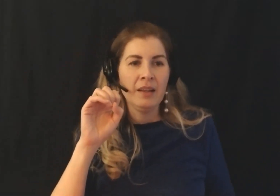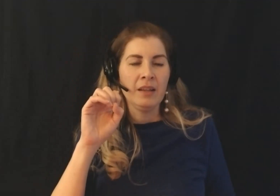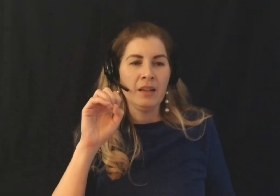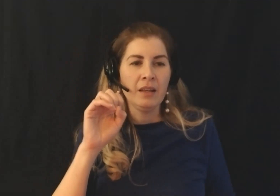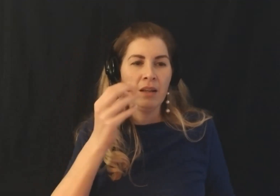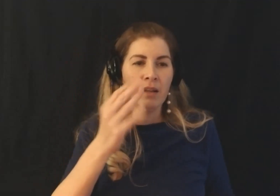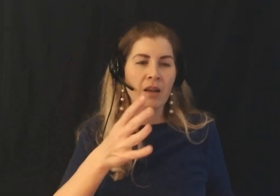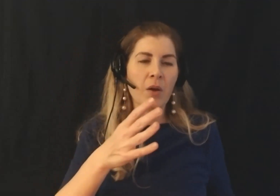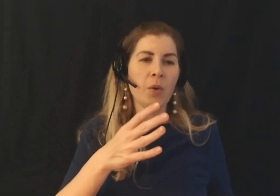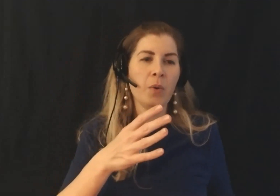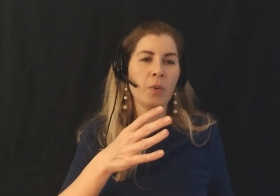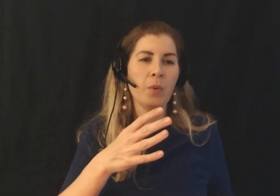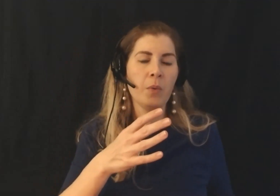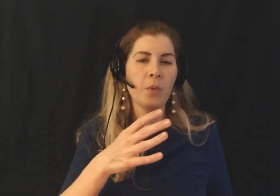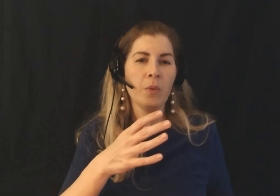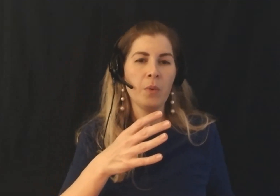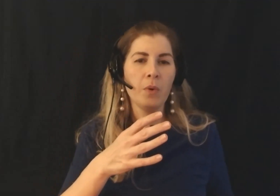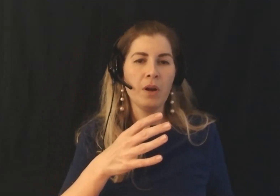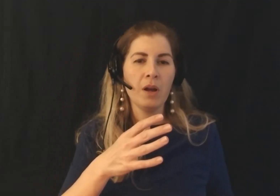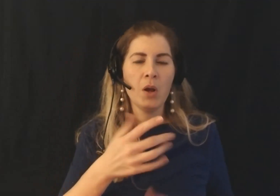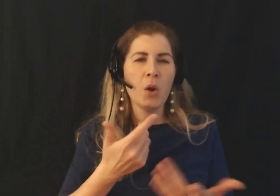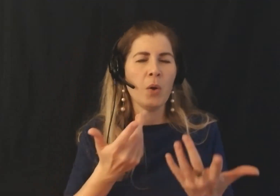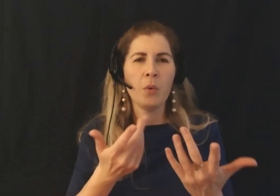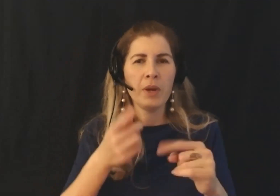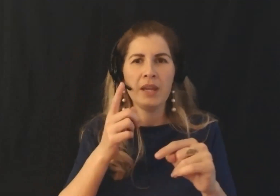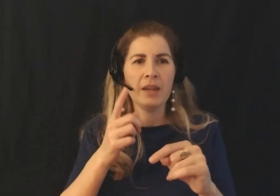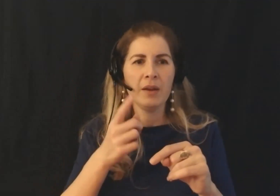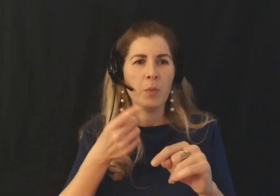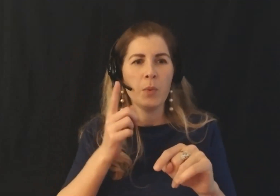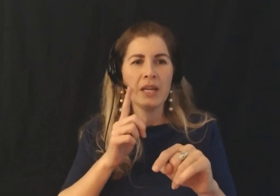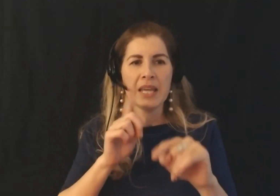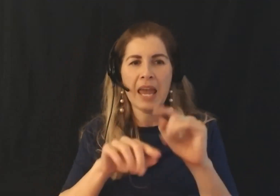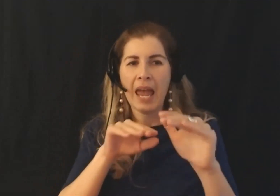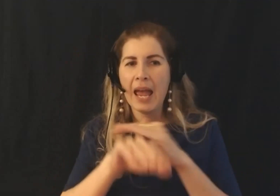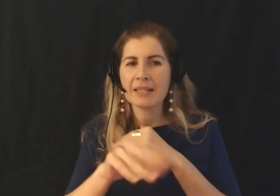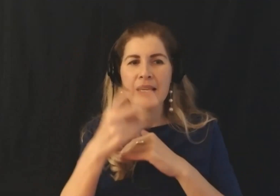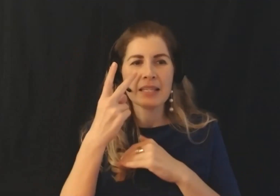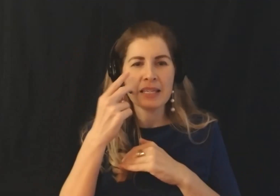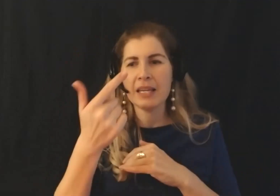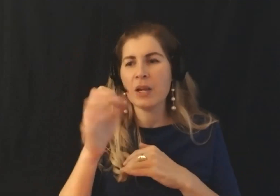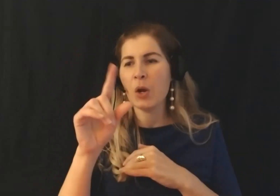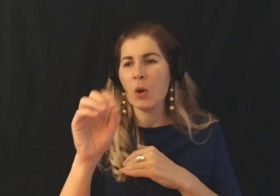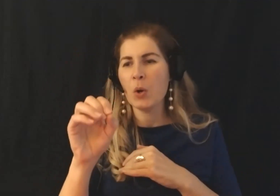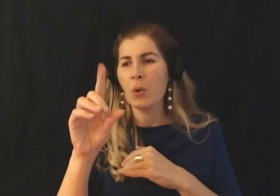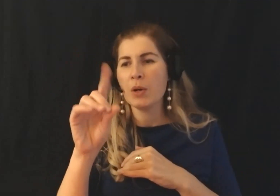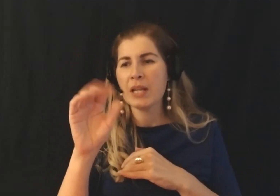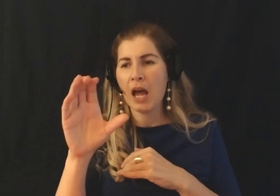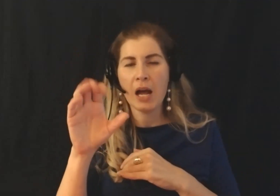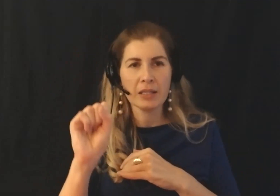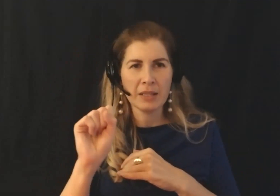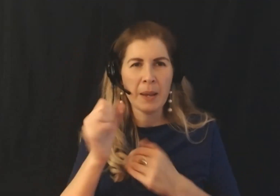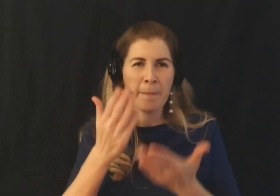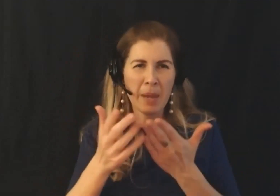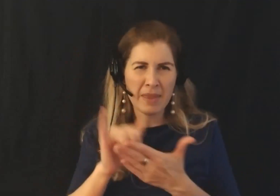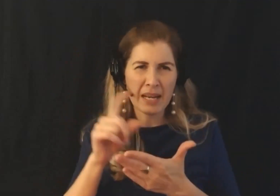We weren't given access to like see the Google documents, so I think maybe that might need to